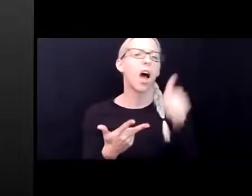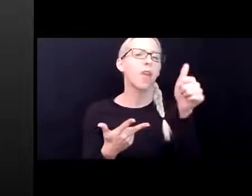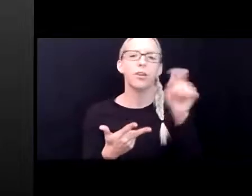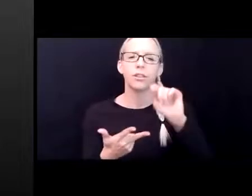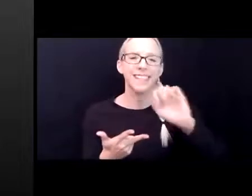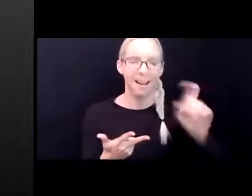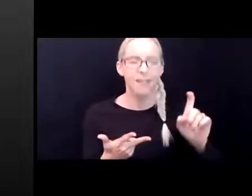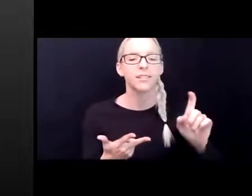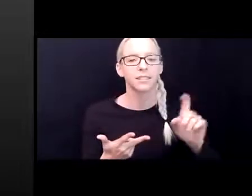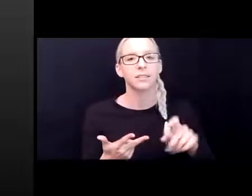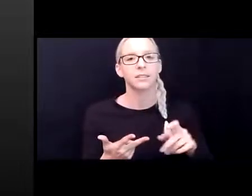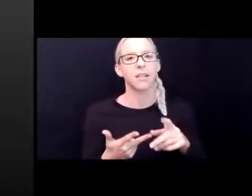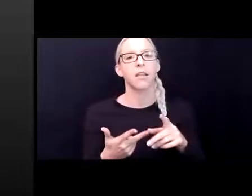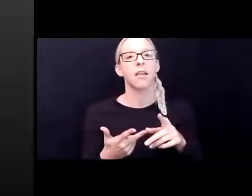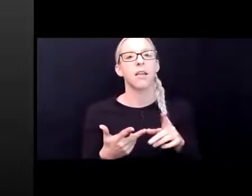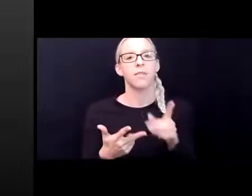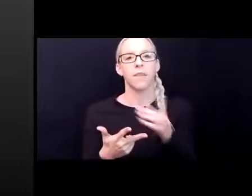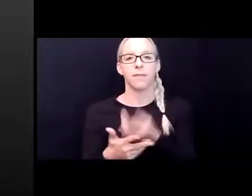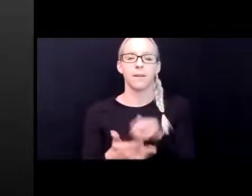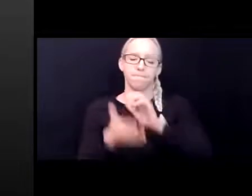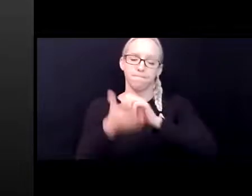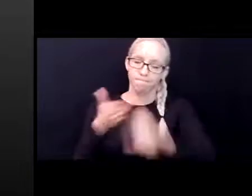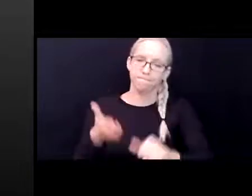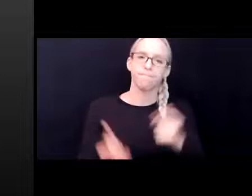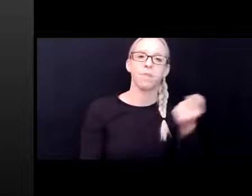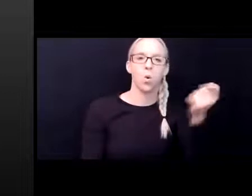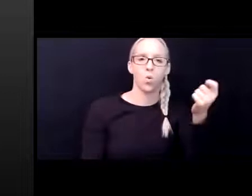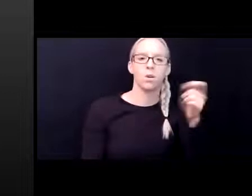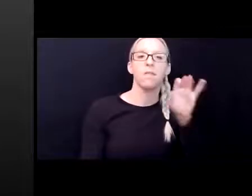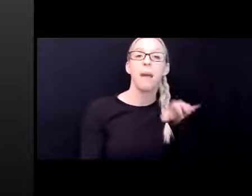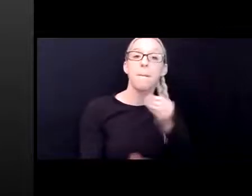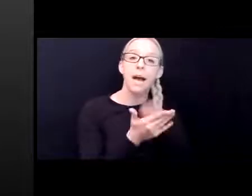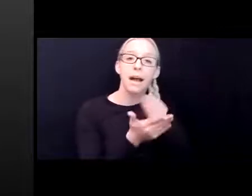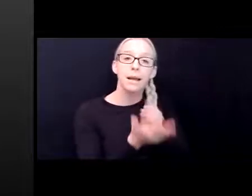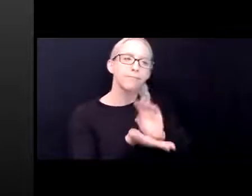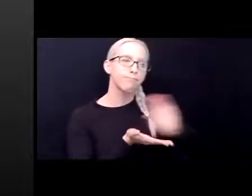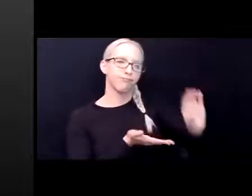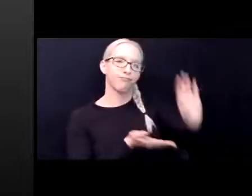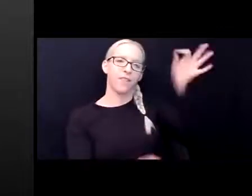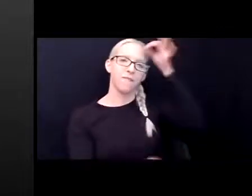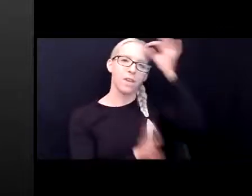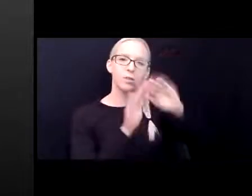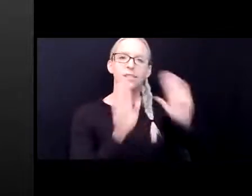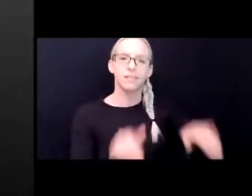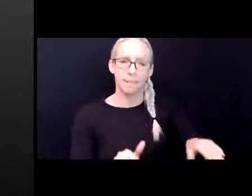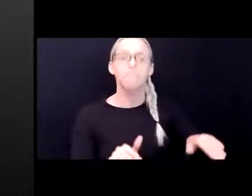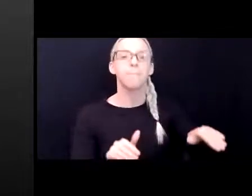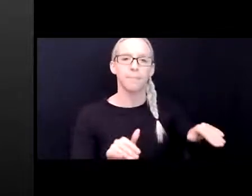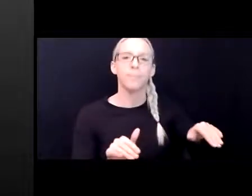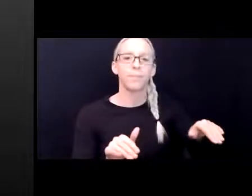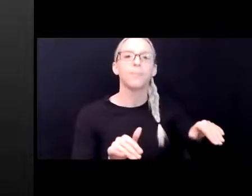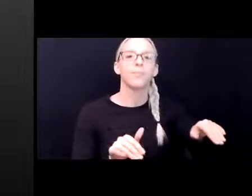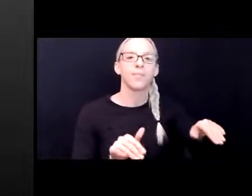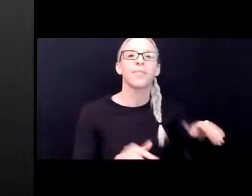are maybe being withheld from your check, those funds go into the federal system. And some of it goes